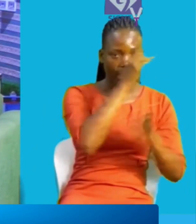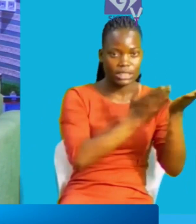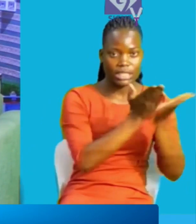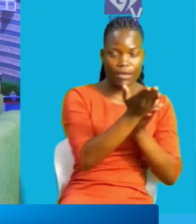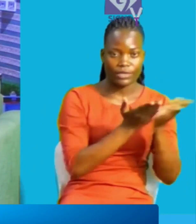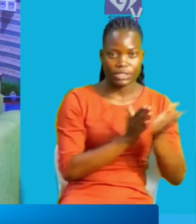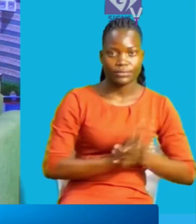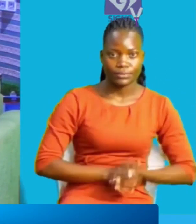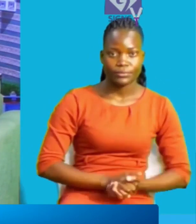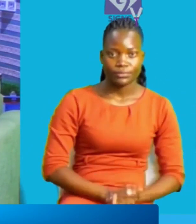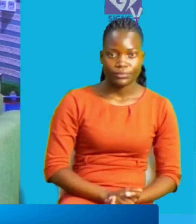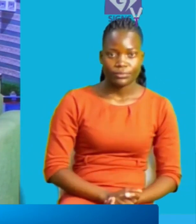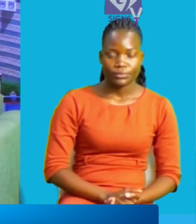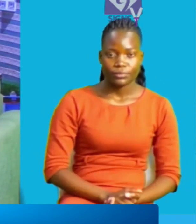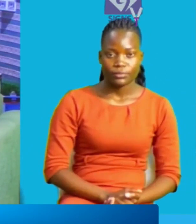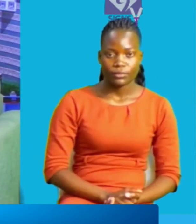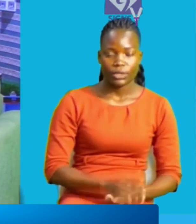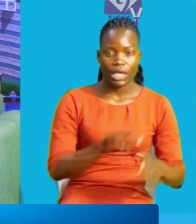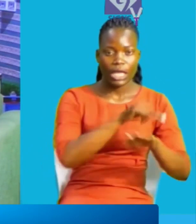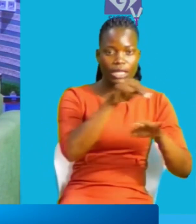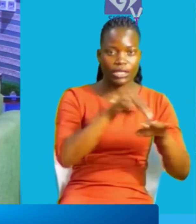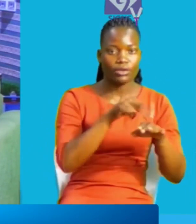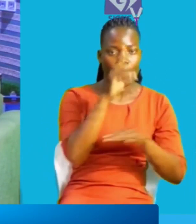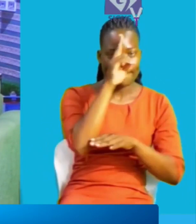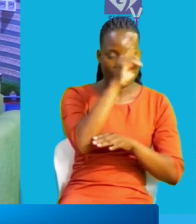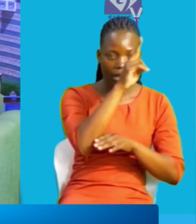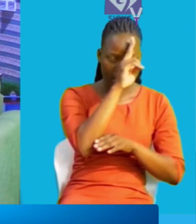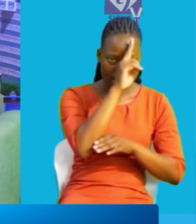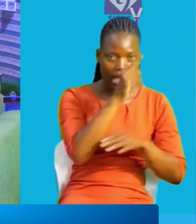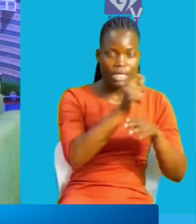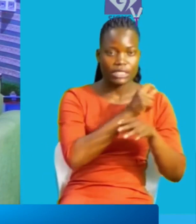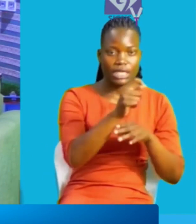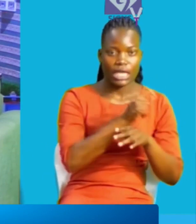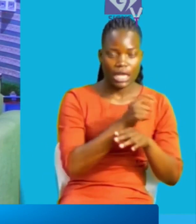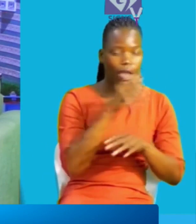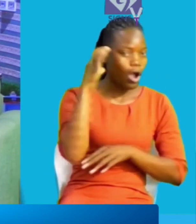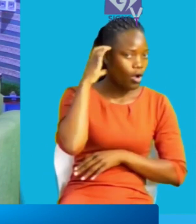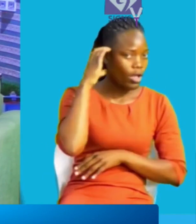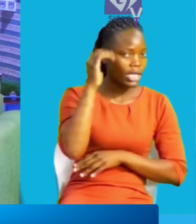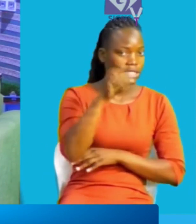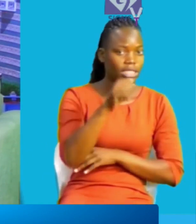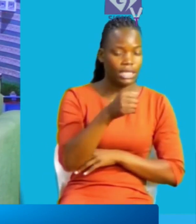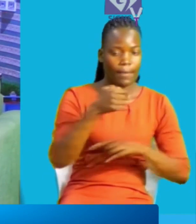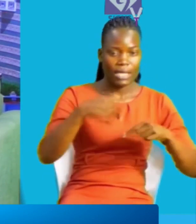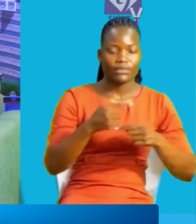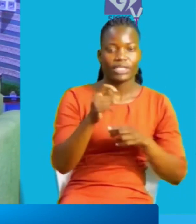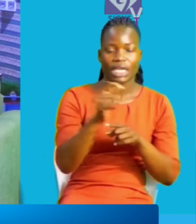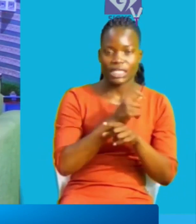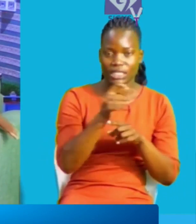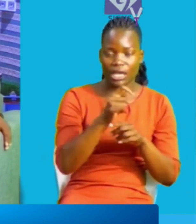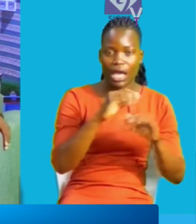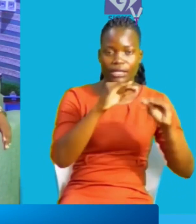Yes. At National Police Training College. Yes. A campus. Yes, as an instructor.